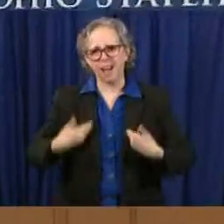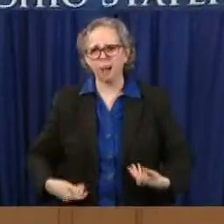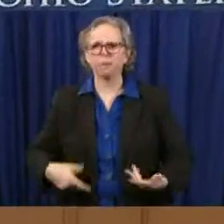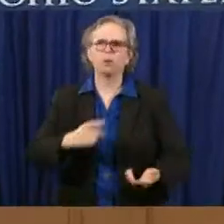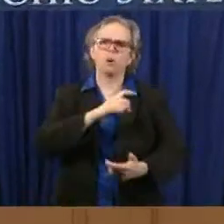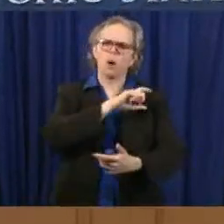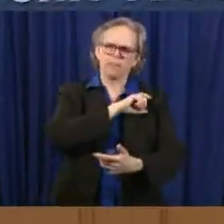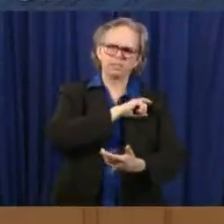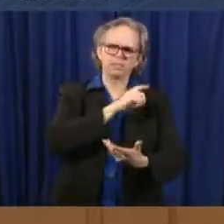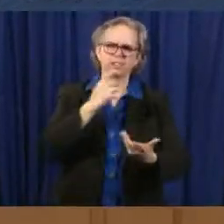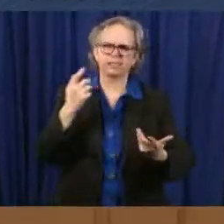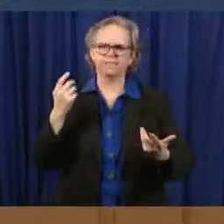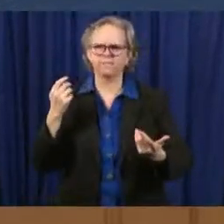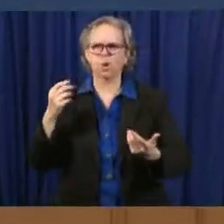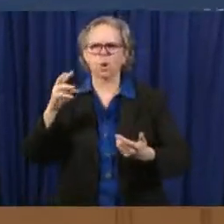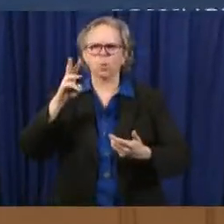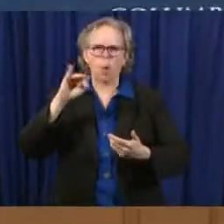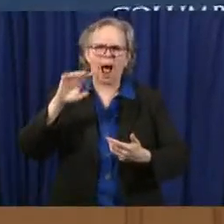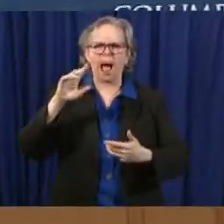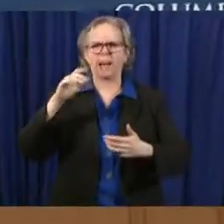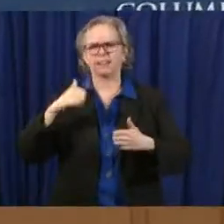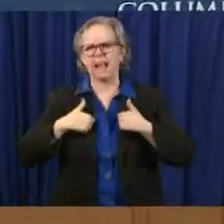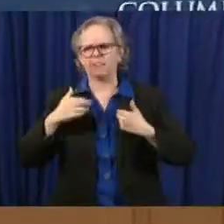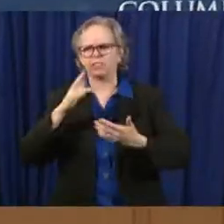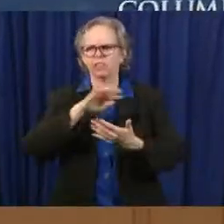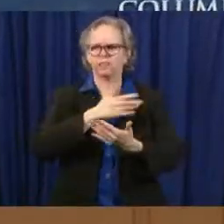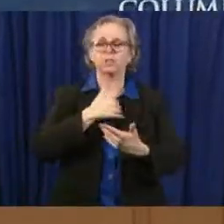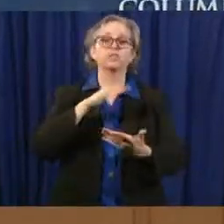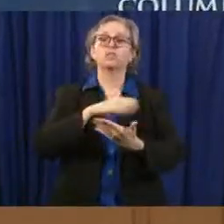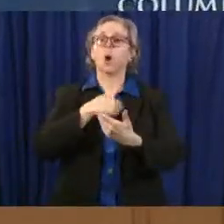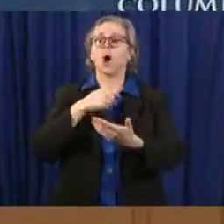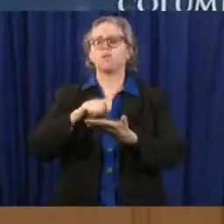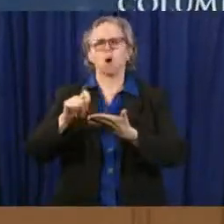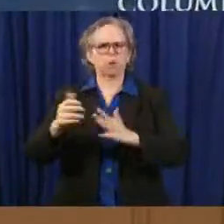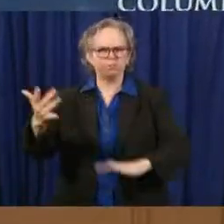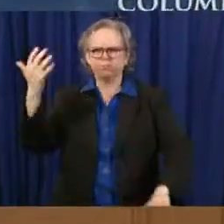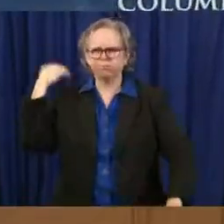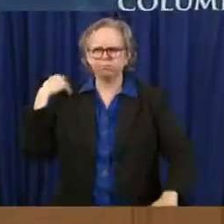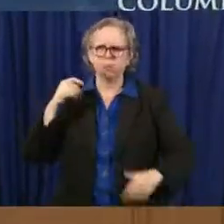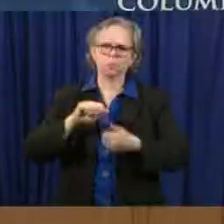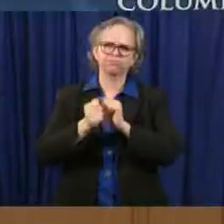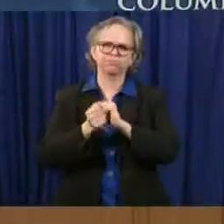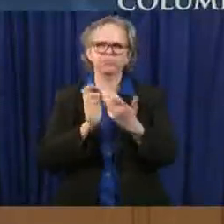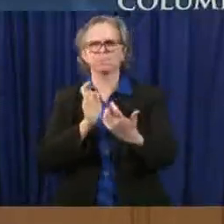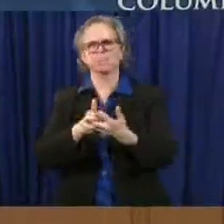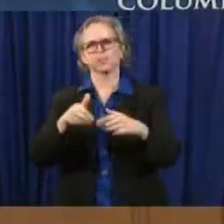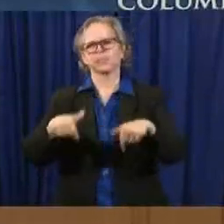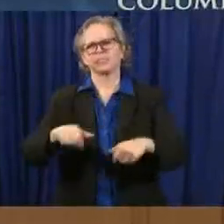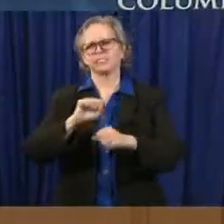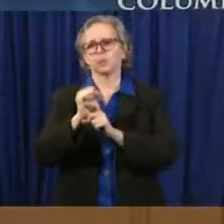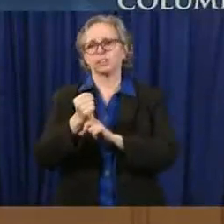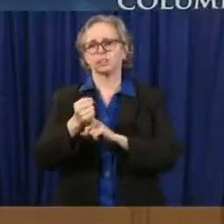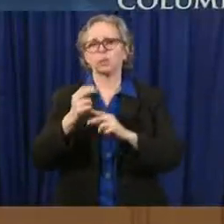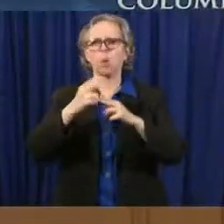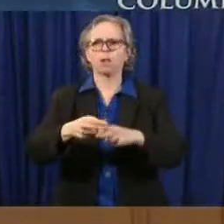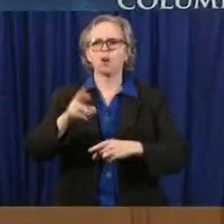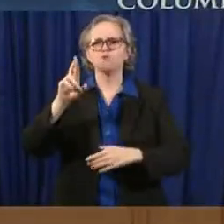Here's a song I wrote a while ago, and I've revamped the ending for our current situation. It's called Rise Up.